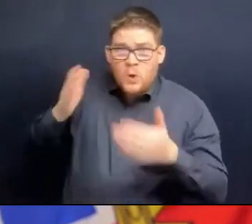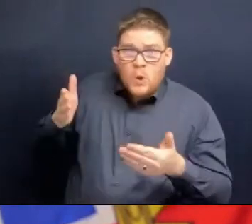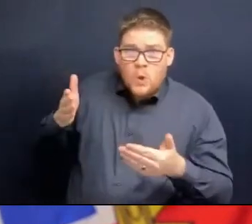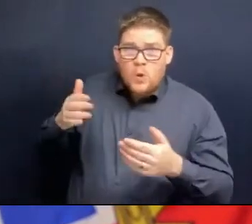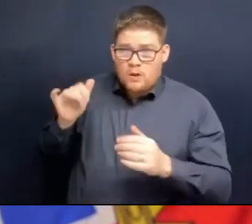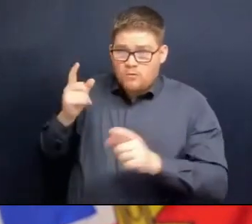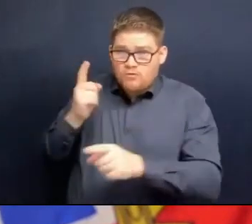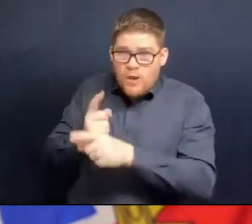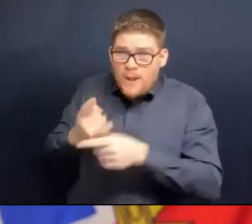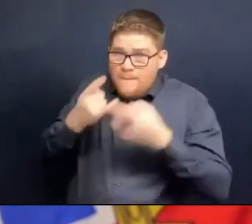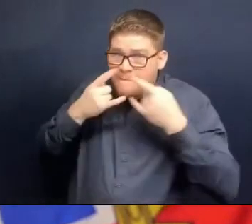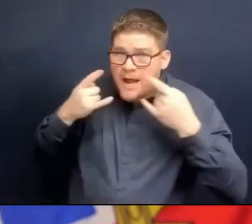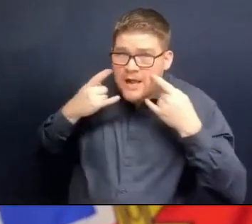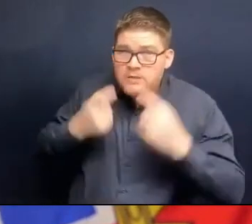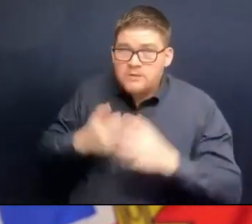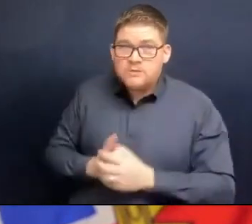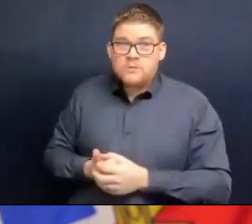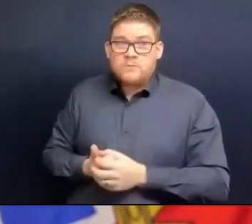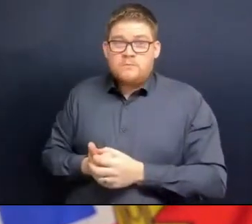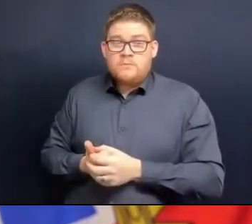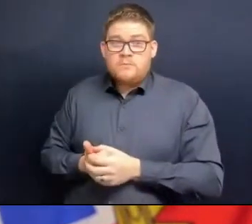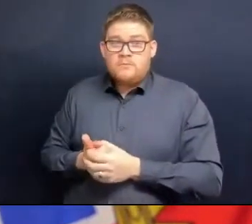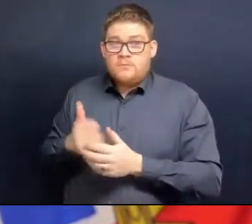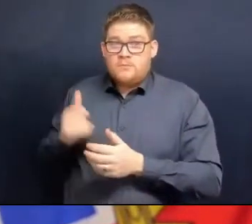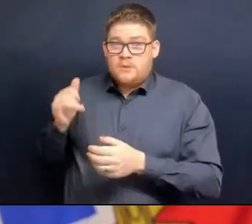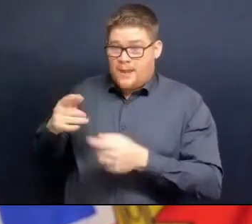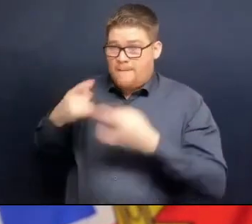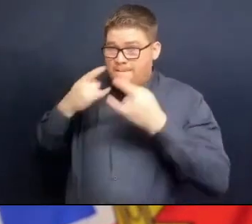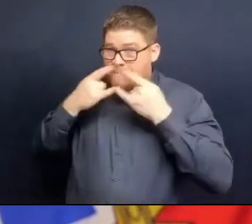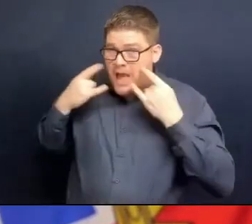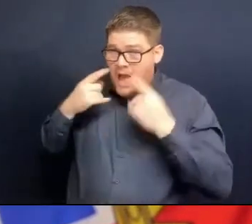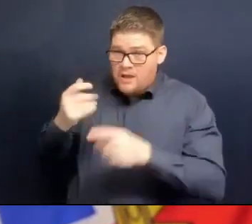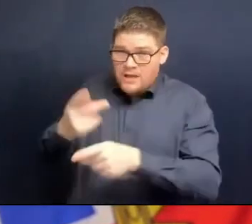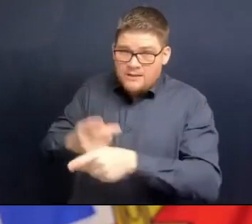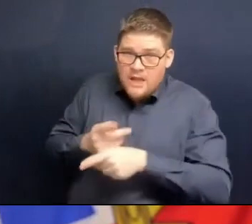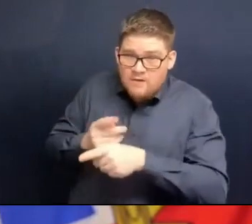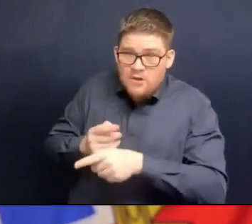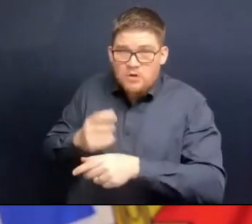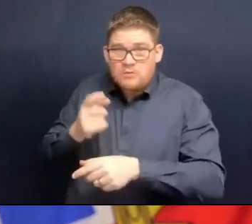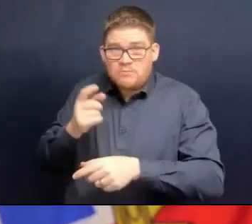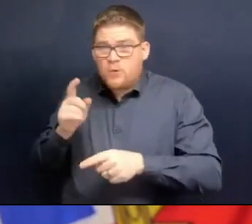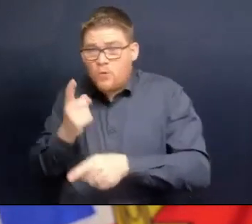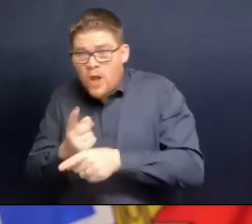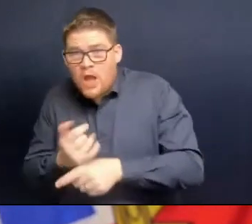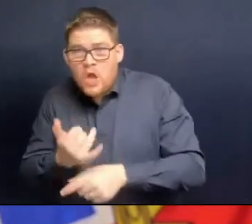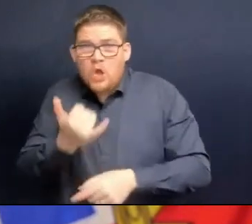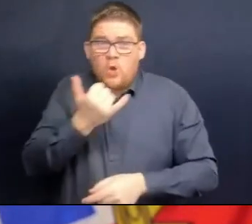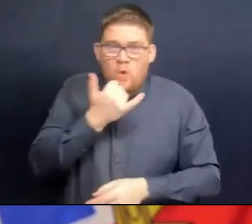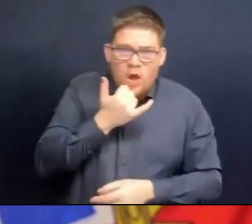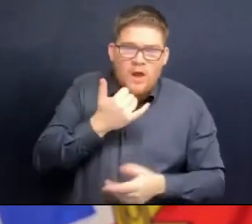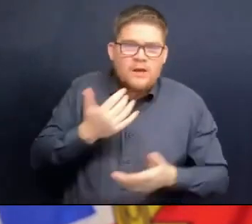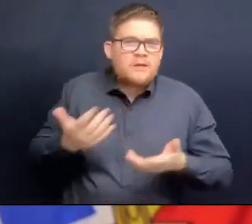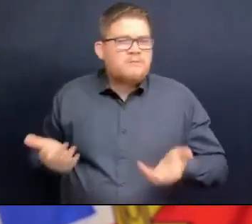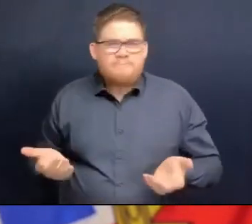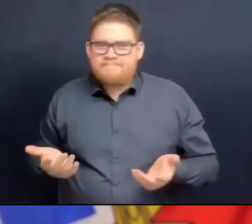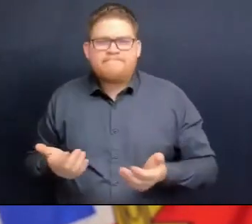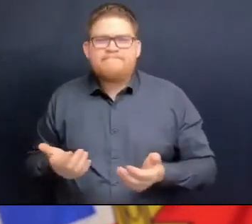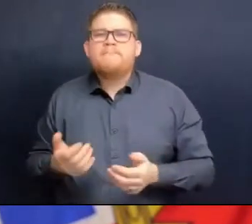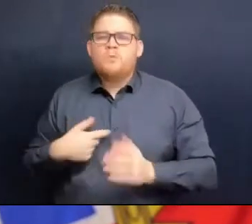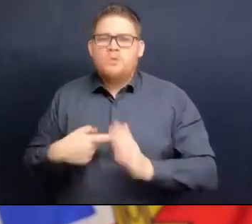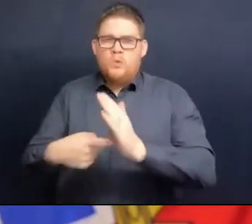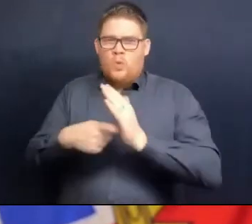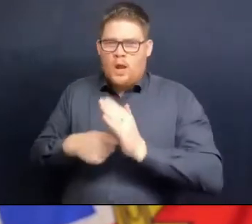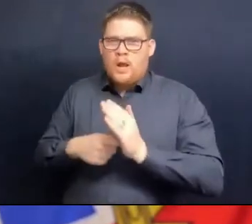of that personal mask, how well it's been cared for. So we do require people to use the standard quality